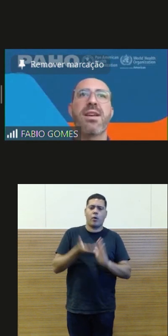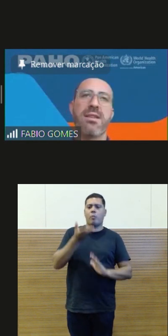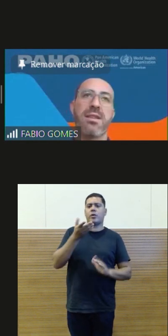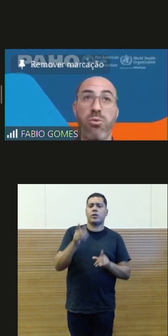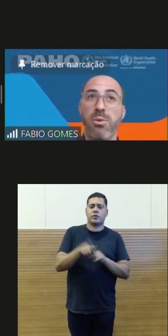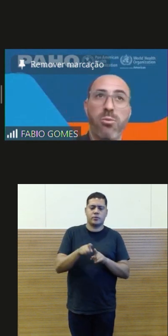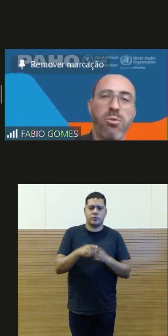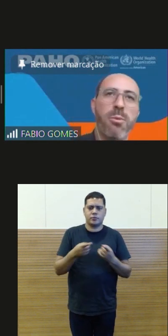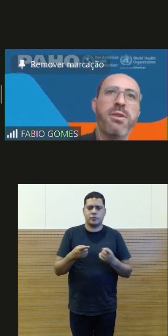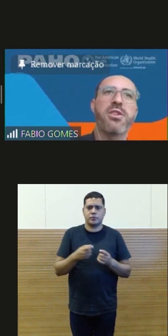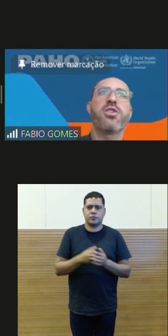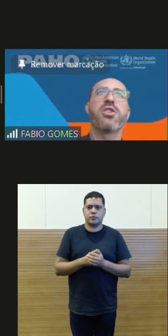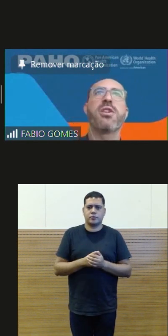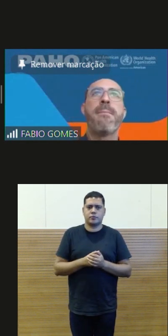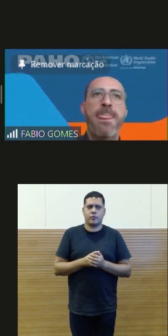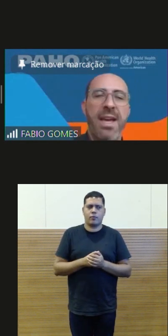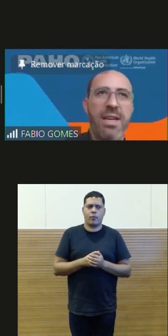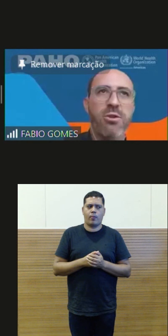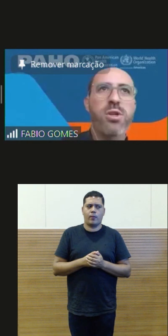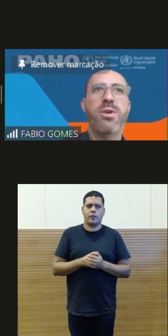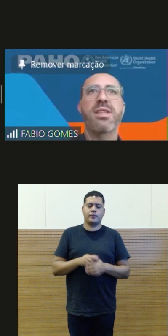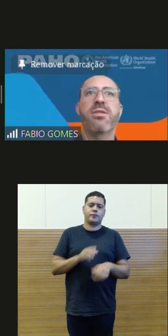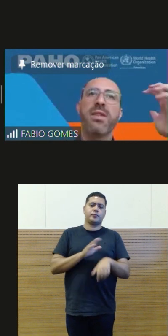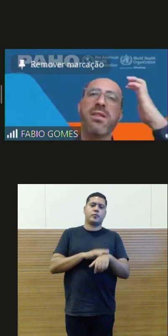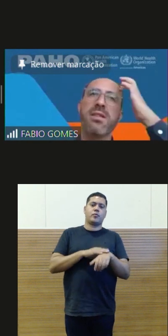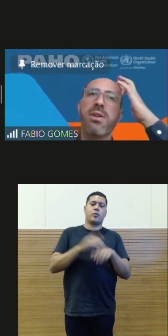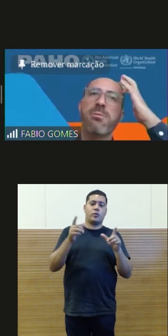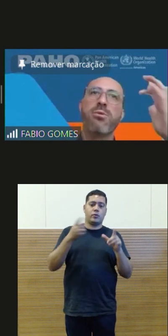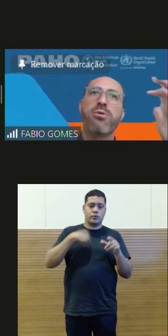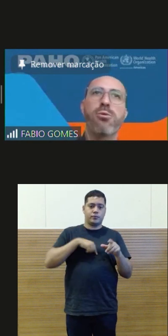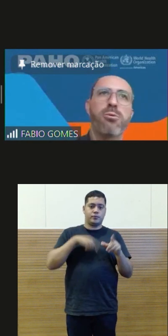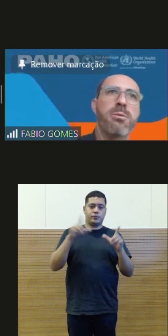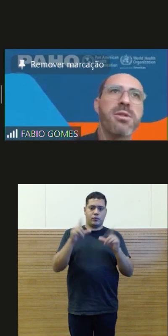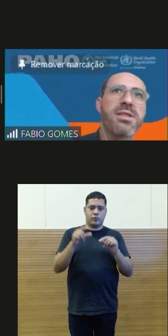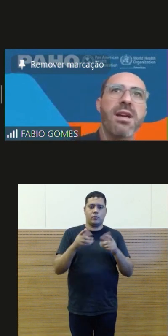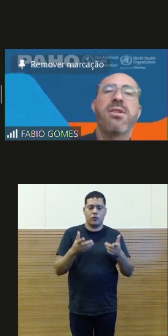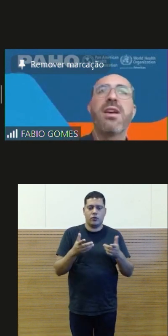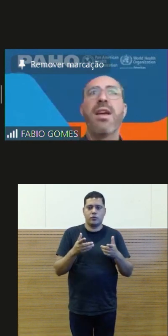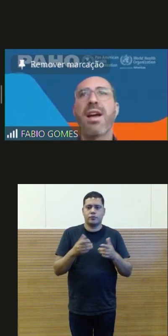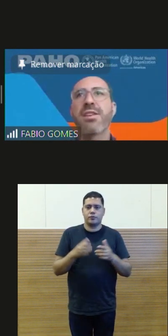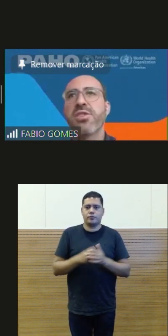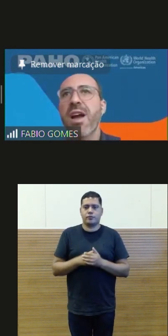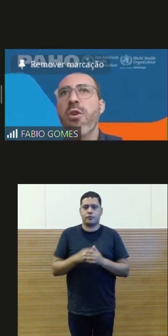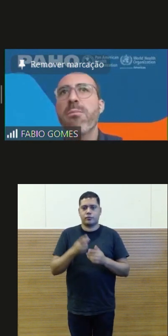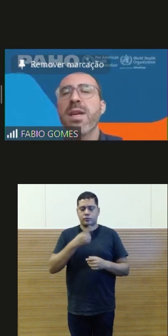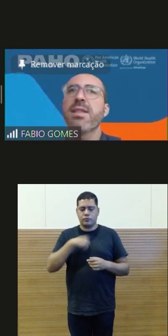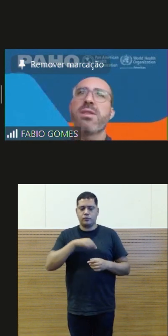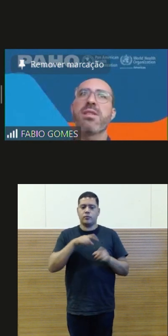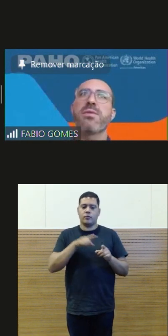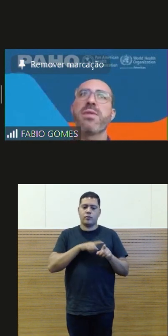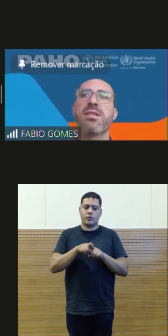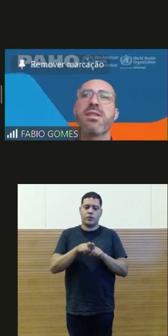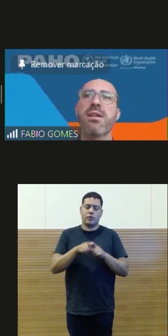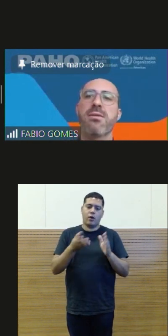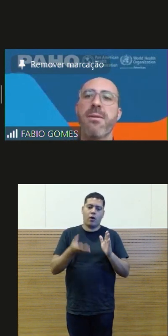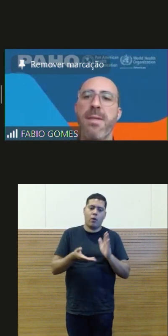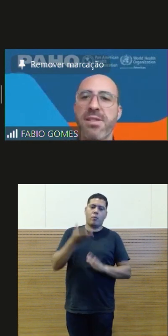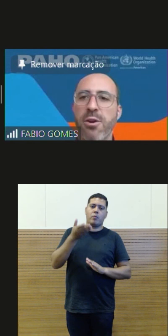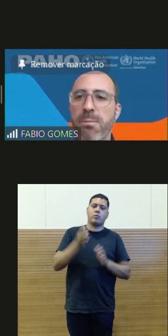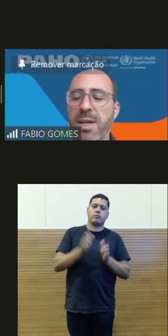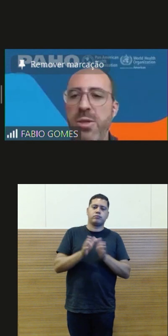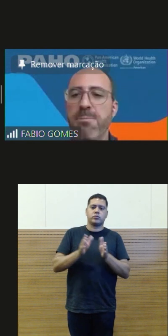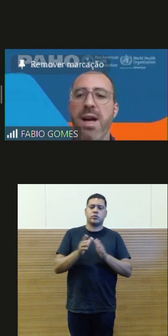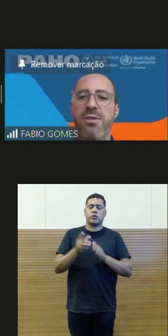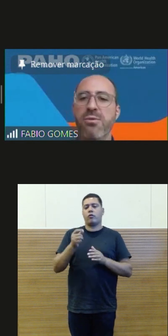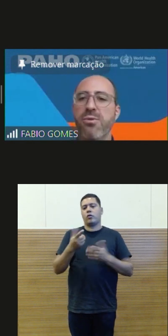that means to increase. Well, at the moment that we reduce this access to ultra processed,